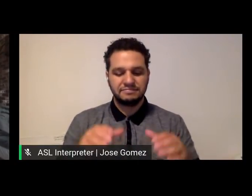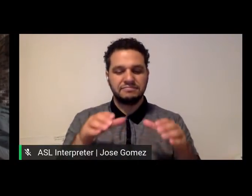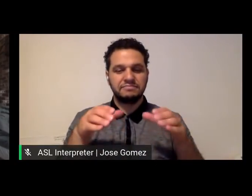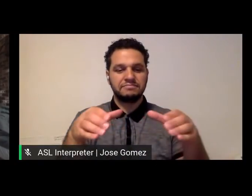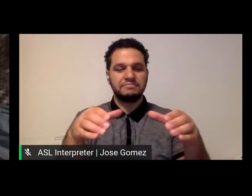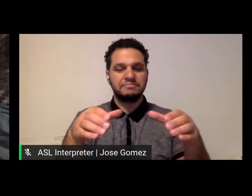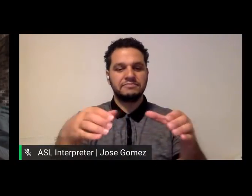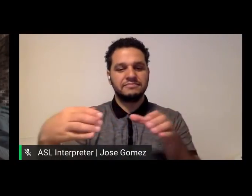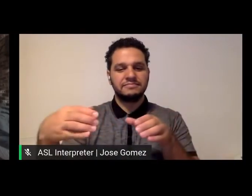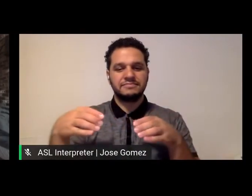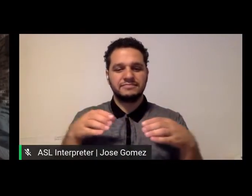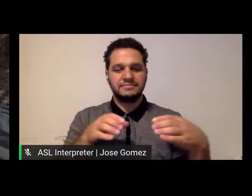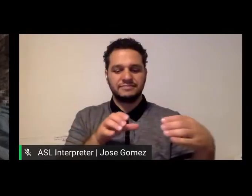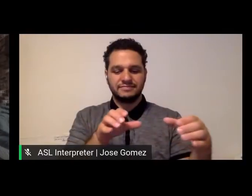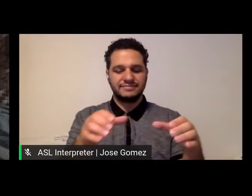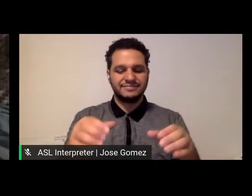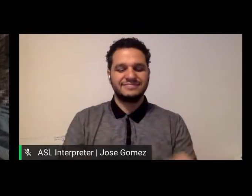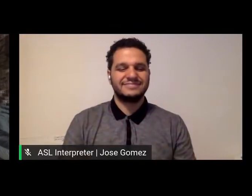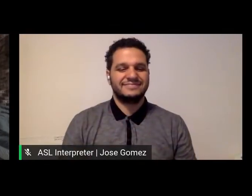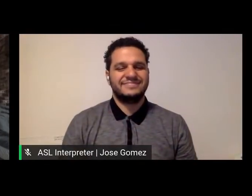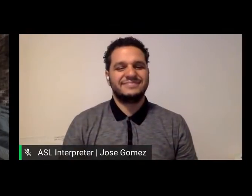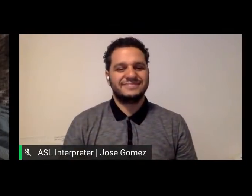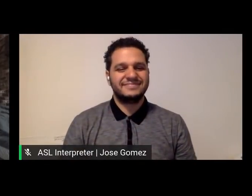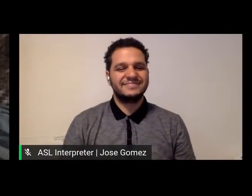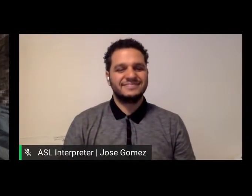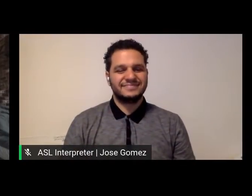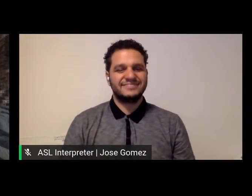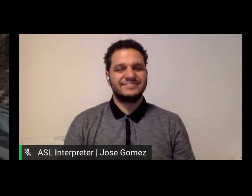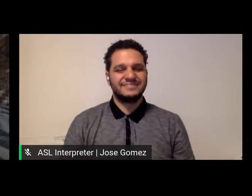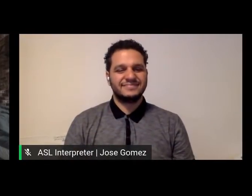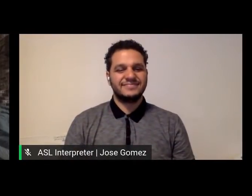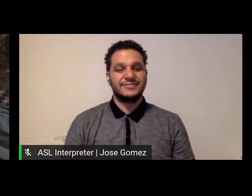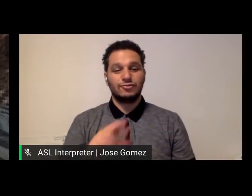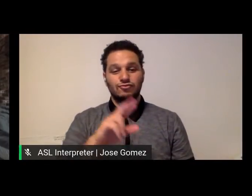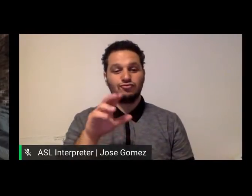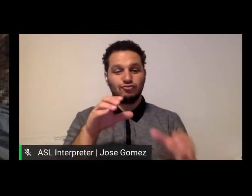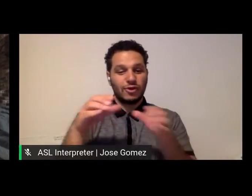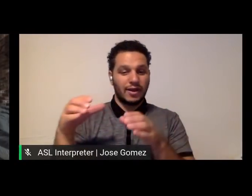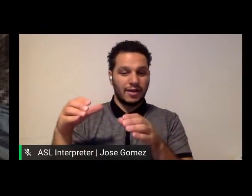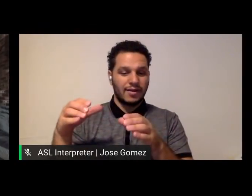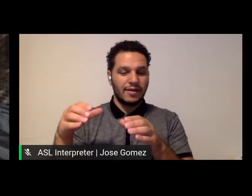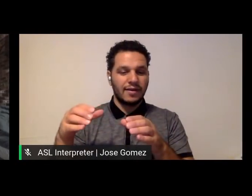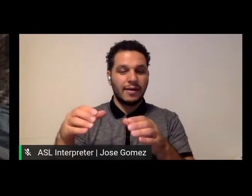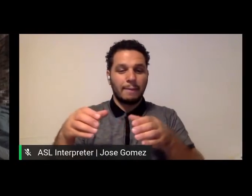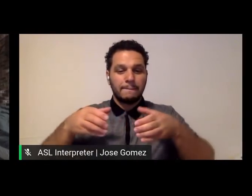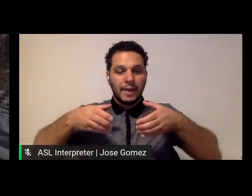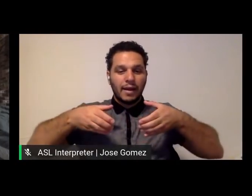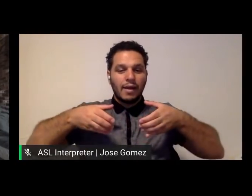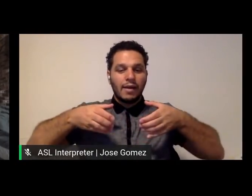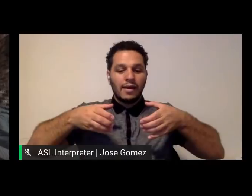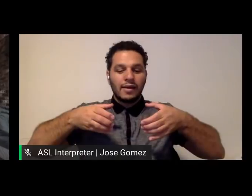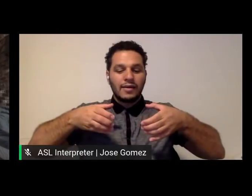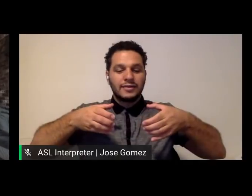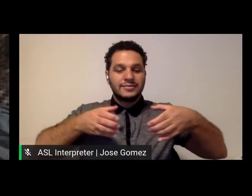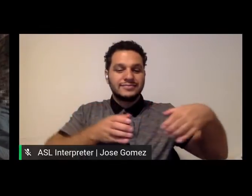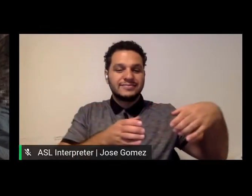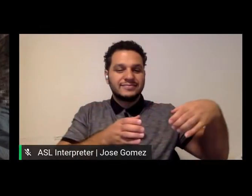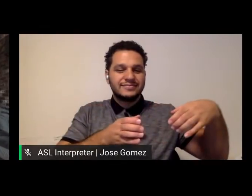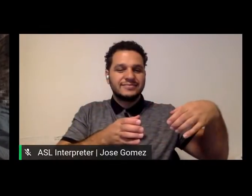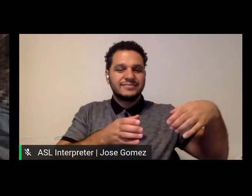left and front. Keep going right, right, back,